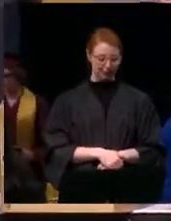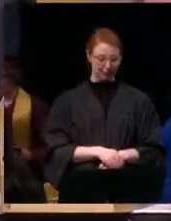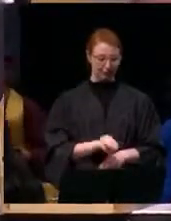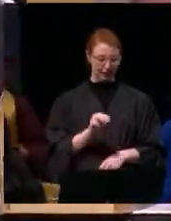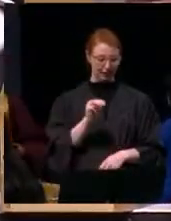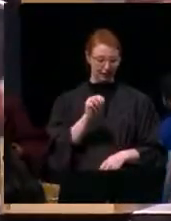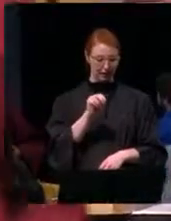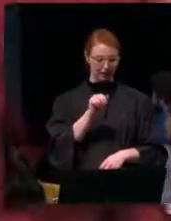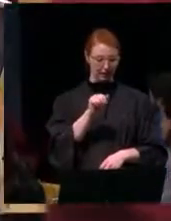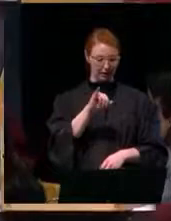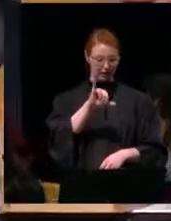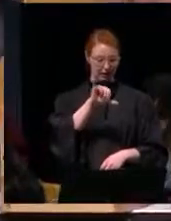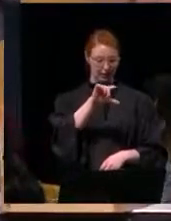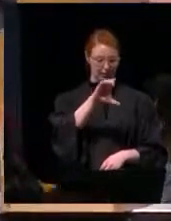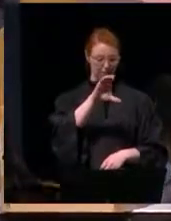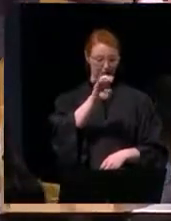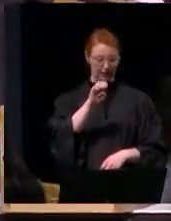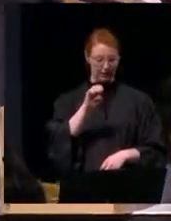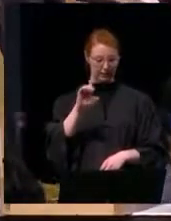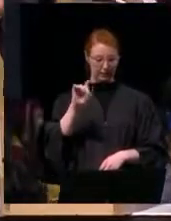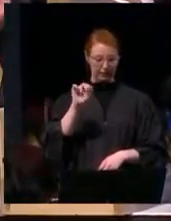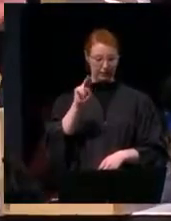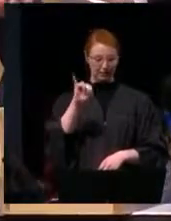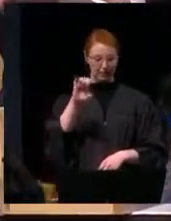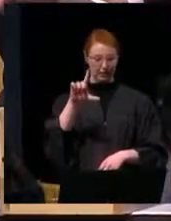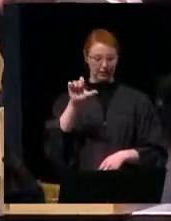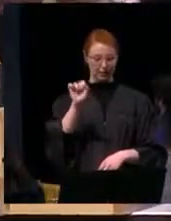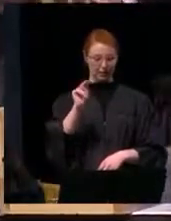Macy Danielson.